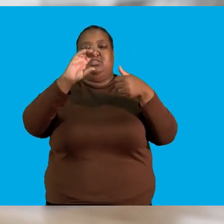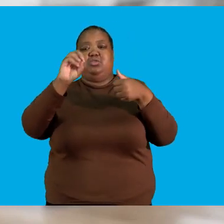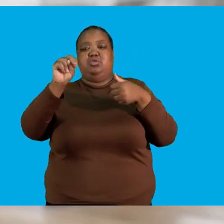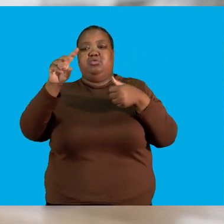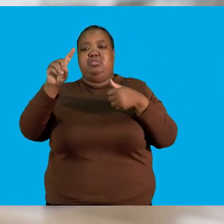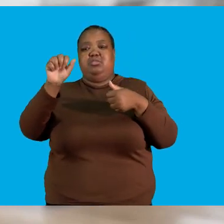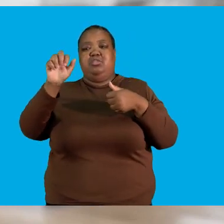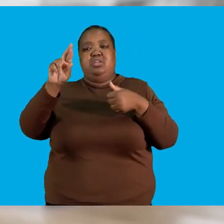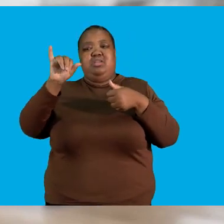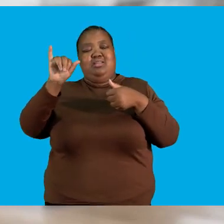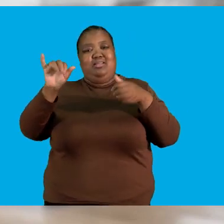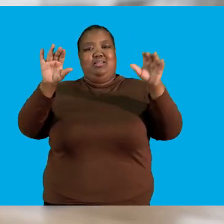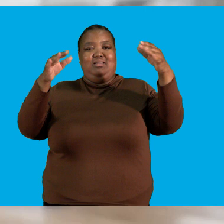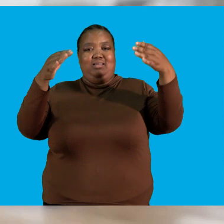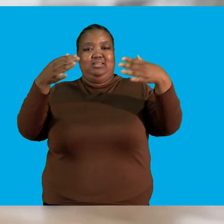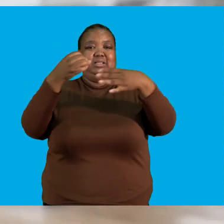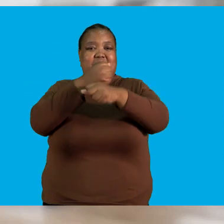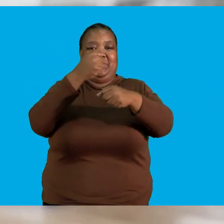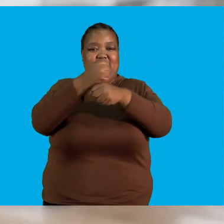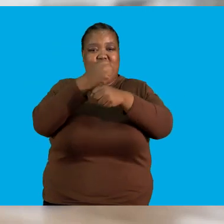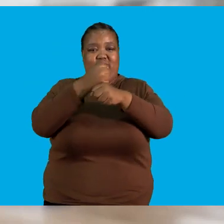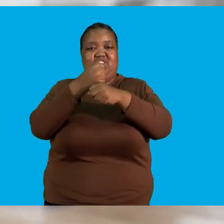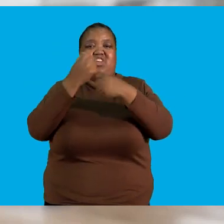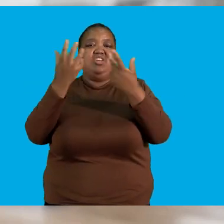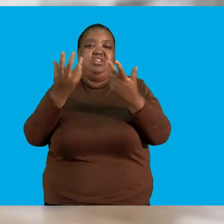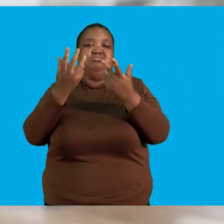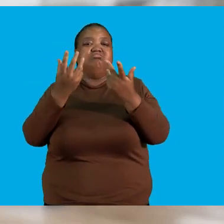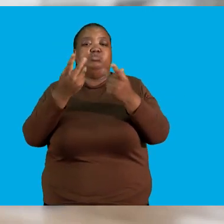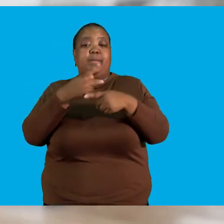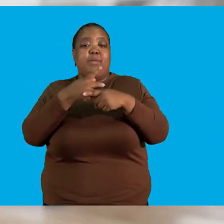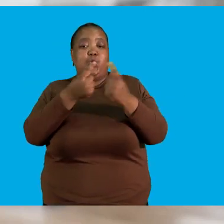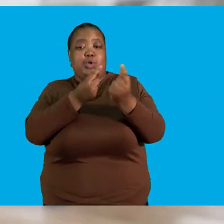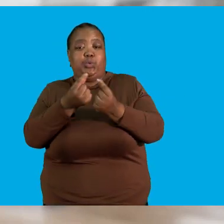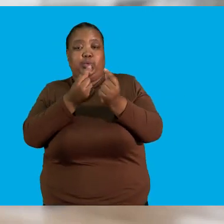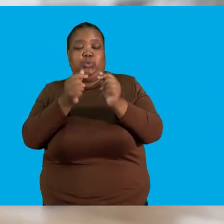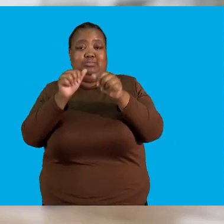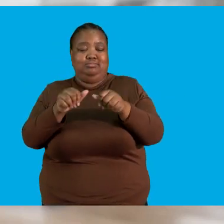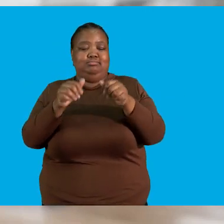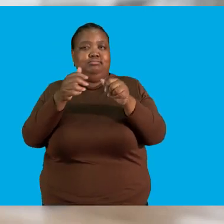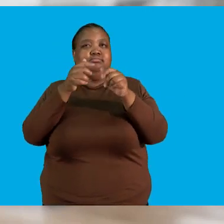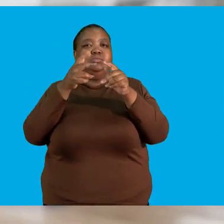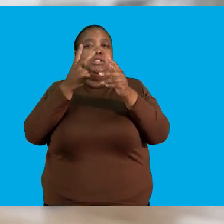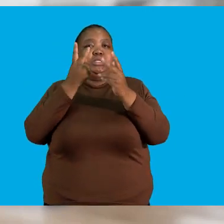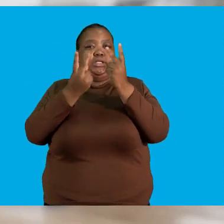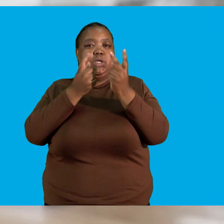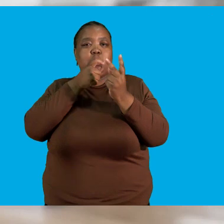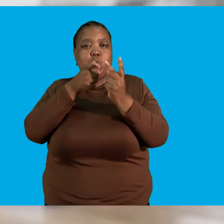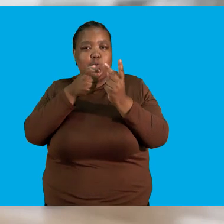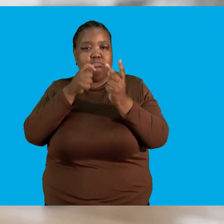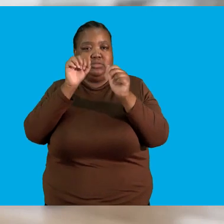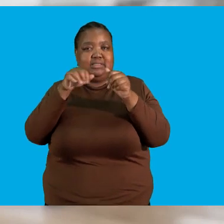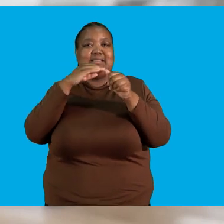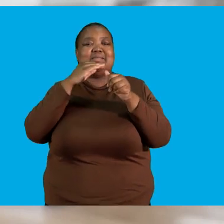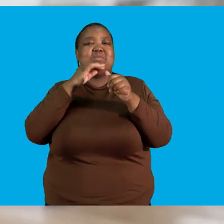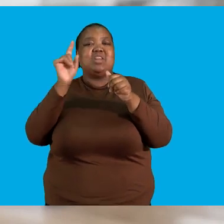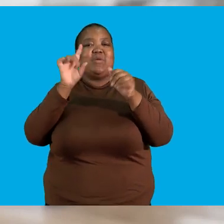sector, you will see keywords such as manufacturing and producing. Now that will give you an idea to say that this is in